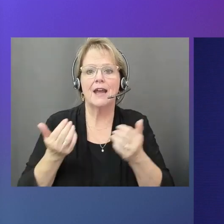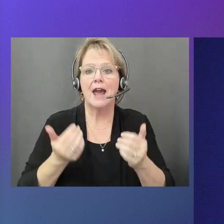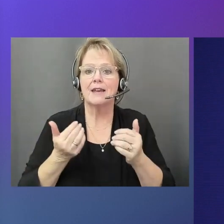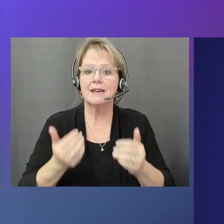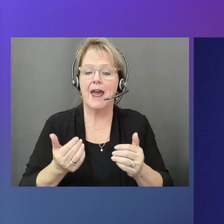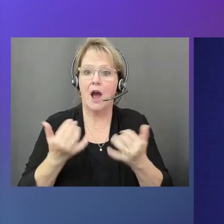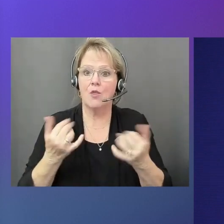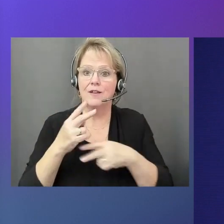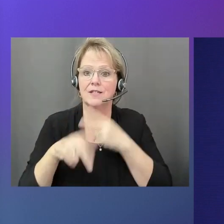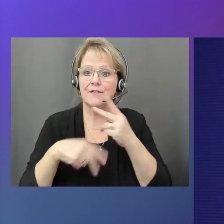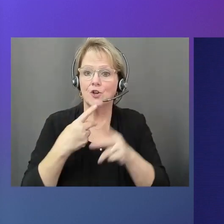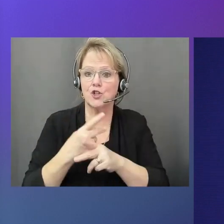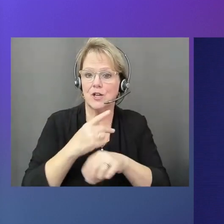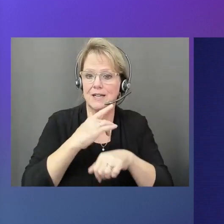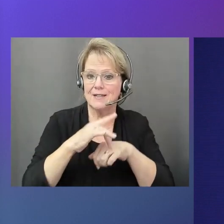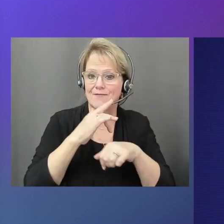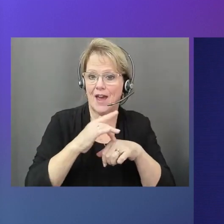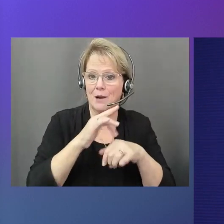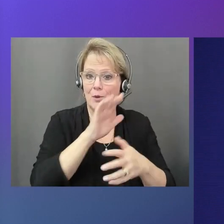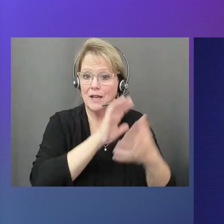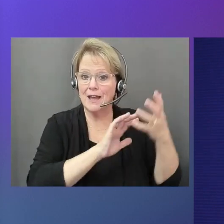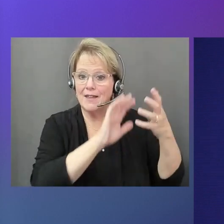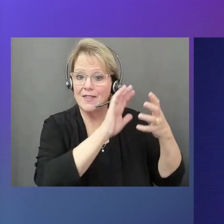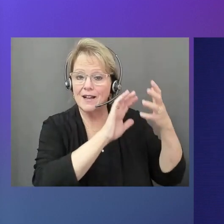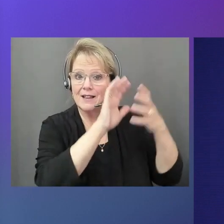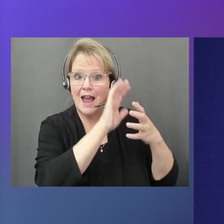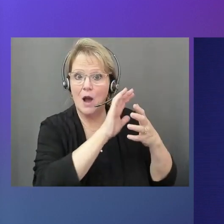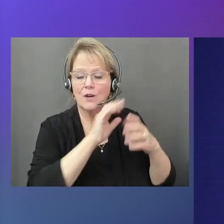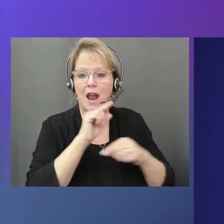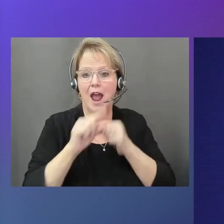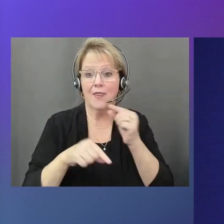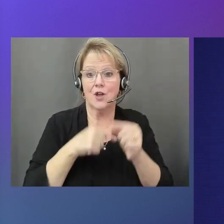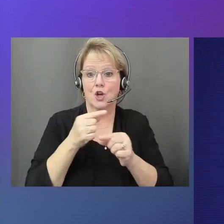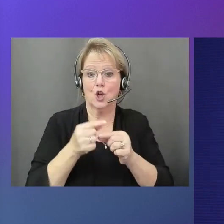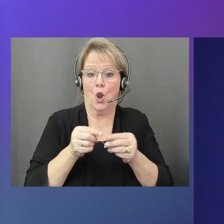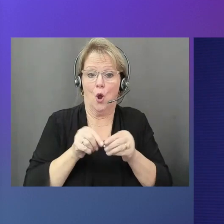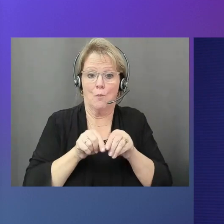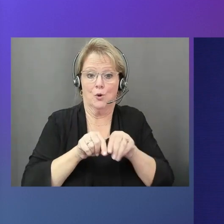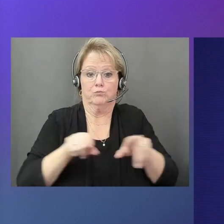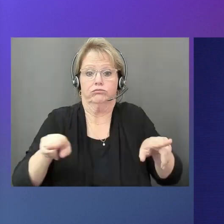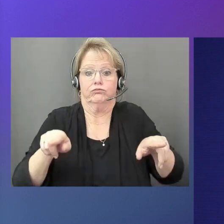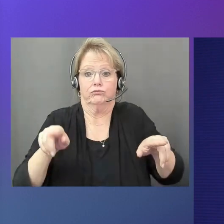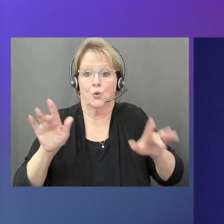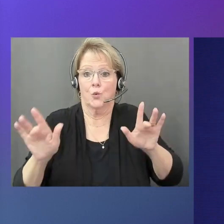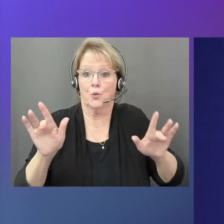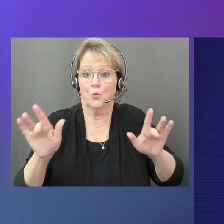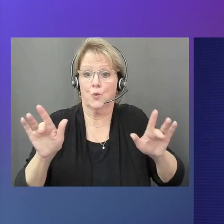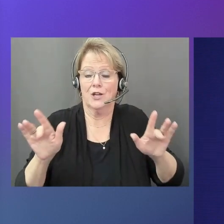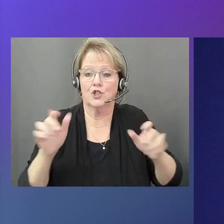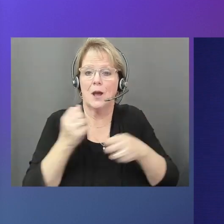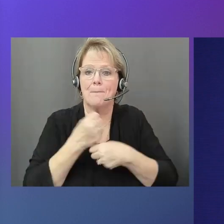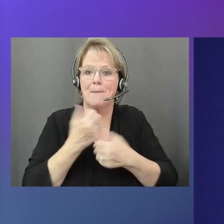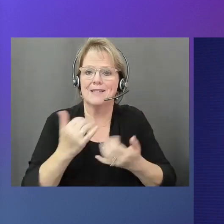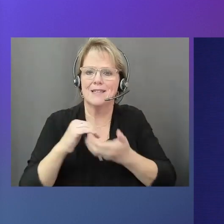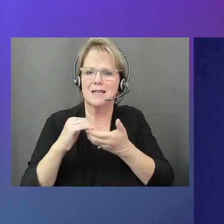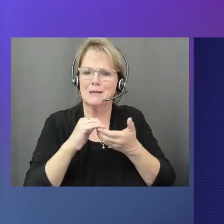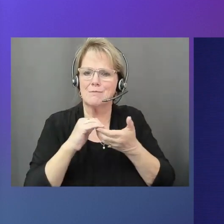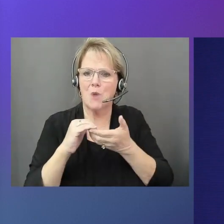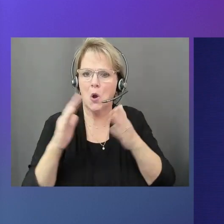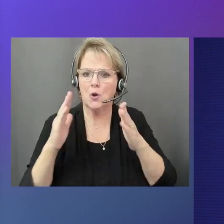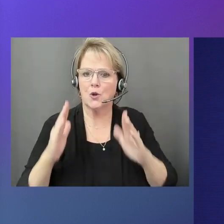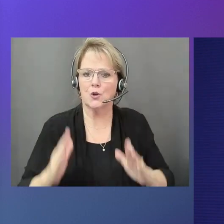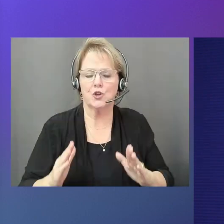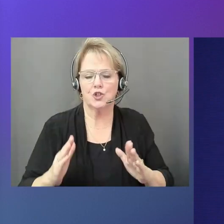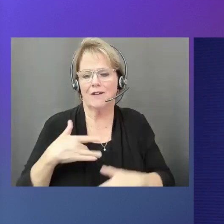And with that, the global reach of both Equinix, Exegy, and AWS Outposts makes this partnership feel like a really natural one for